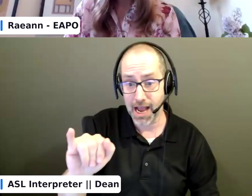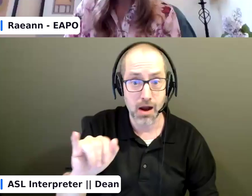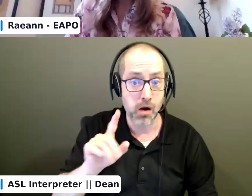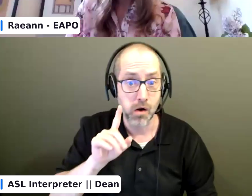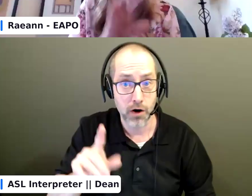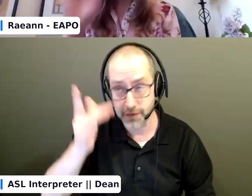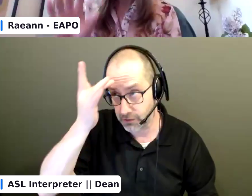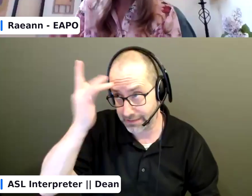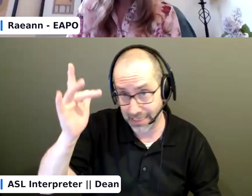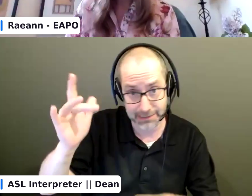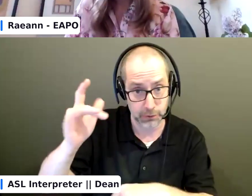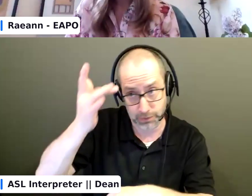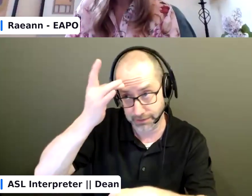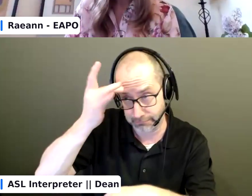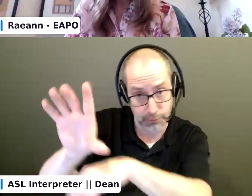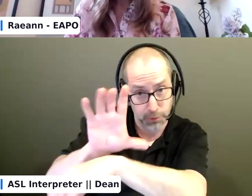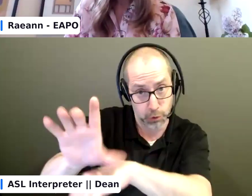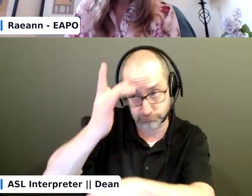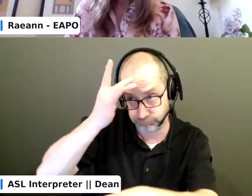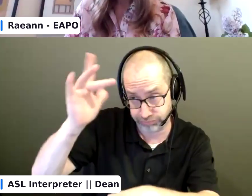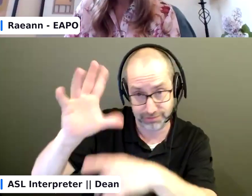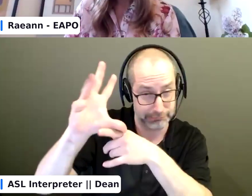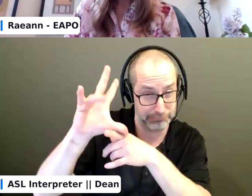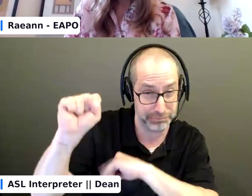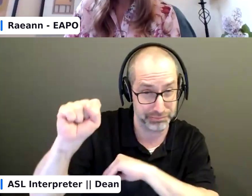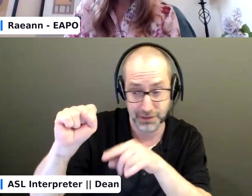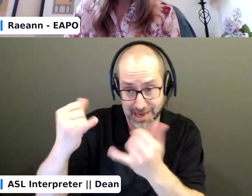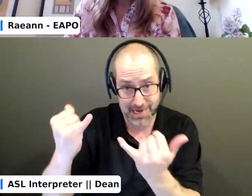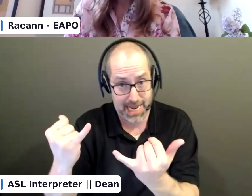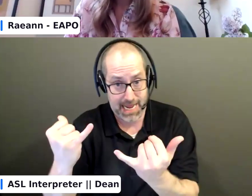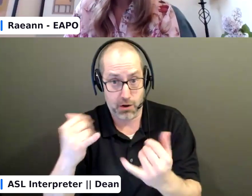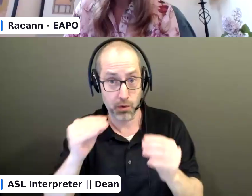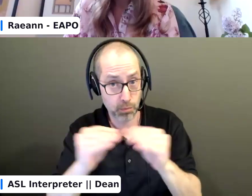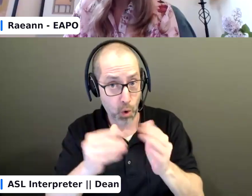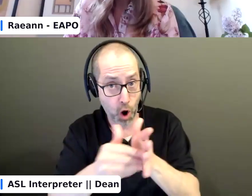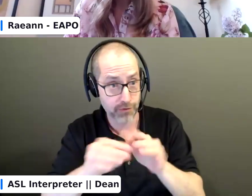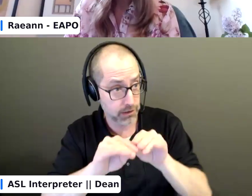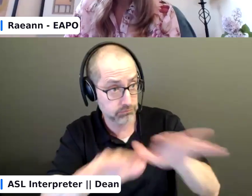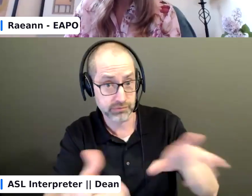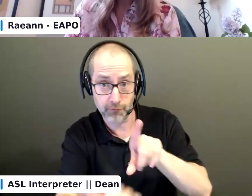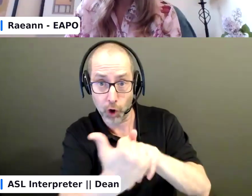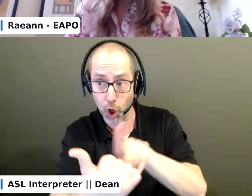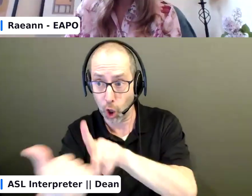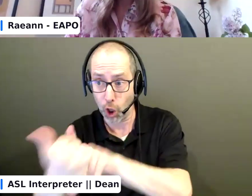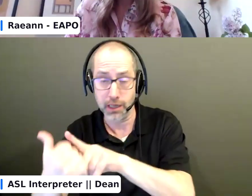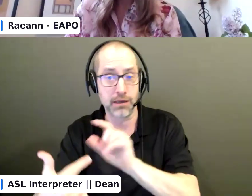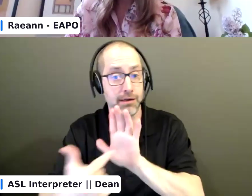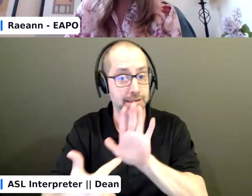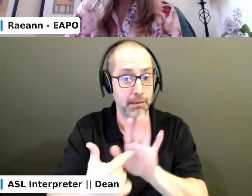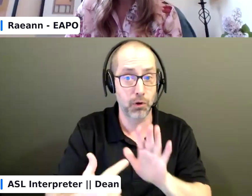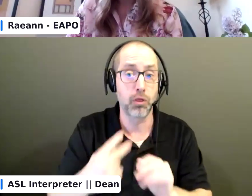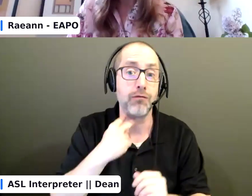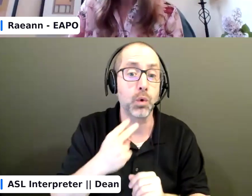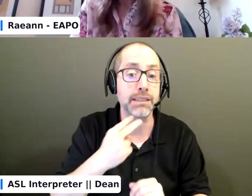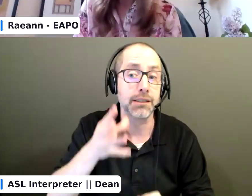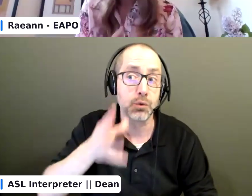lately, now that we've, it's sort of coming to be and it's everywhere? Like the voice of the grandparent scam, for instance, that